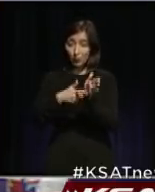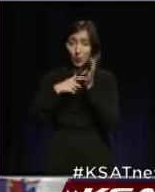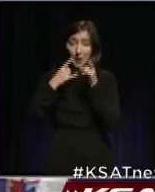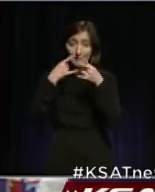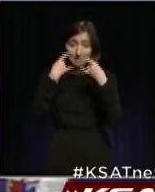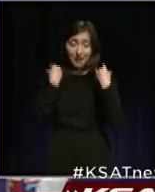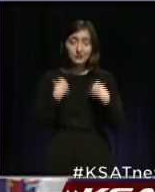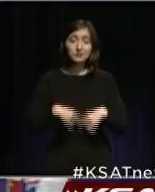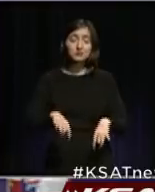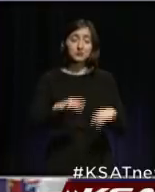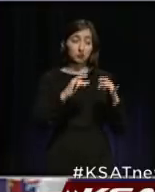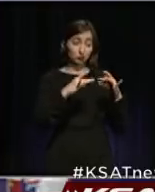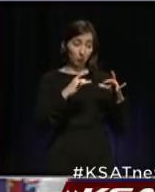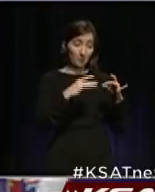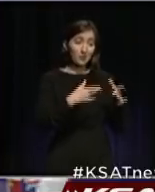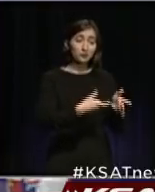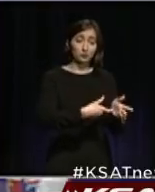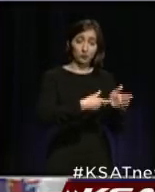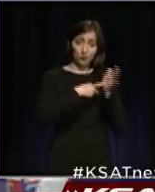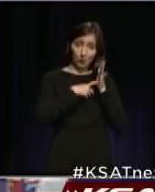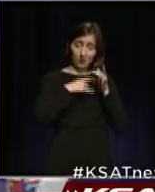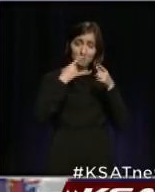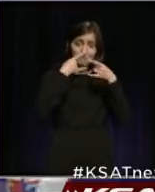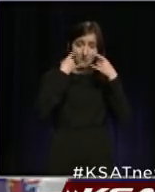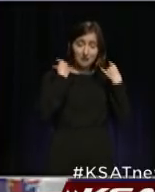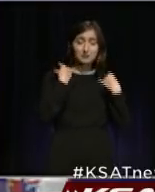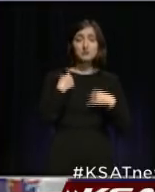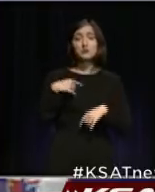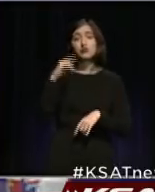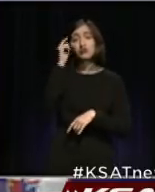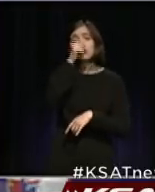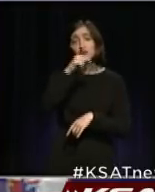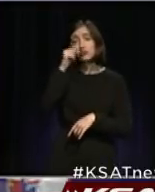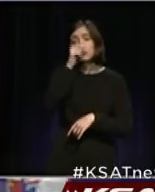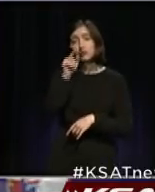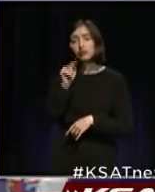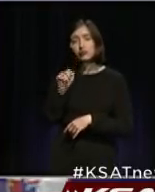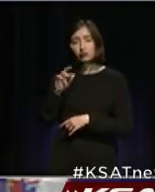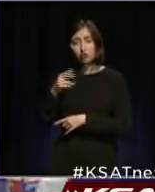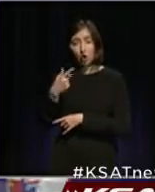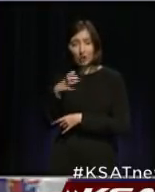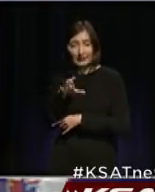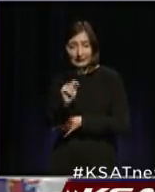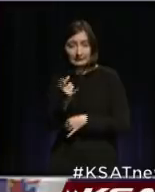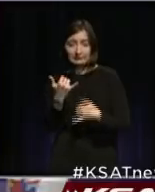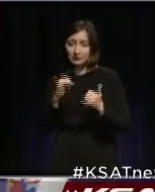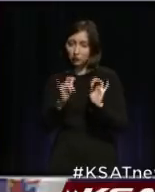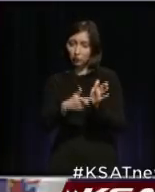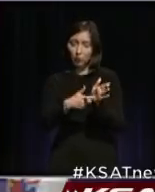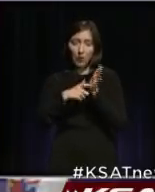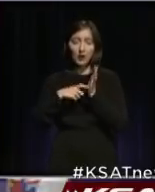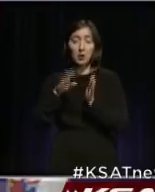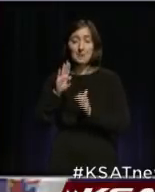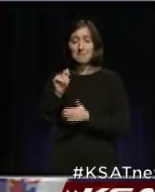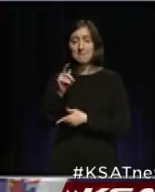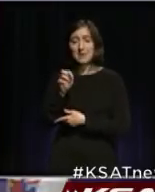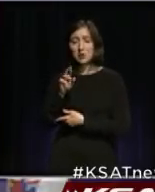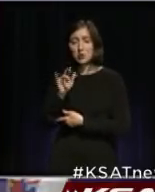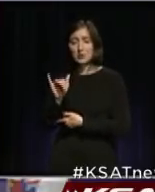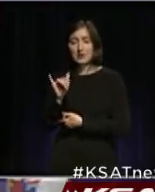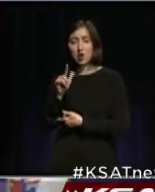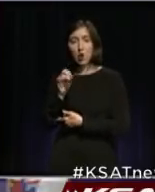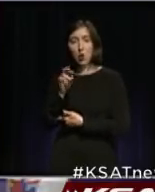it. Target is doing it. Bakery Lorraine in the Pearl. Carmelita's, a Mexican